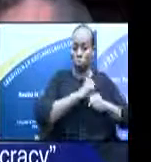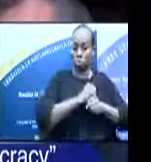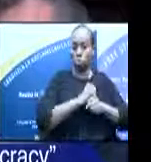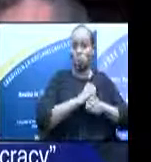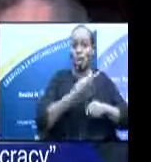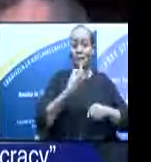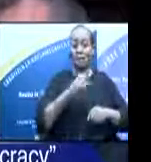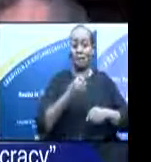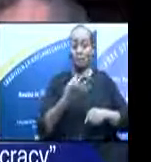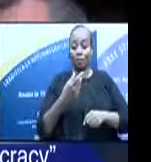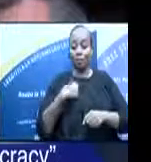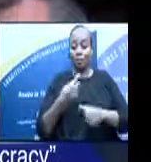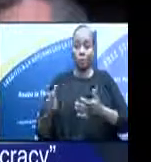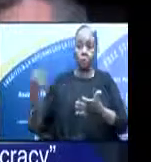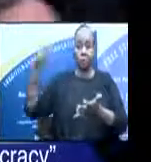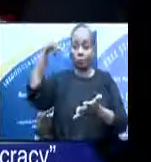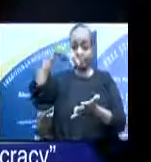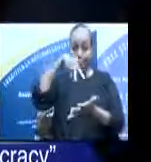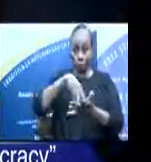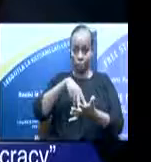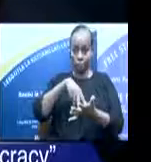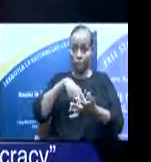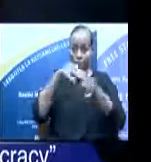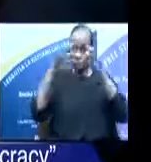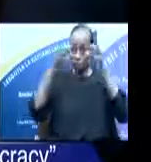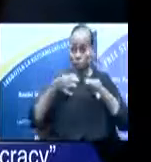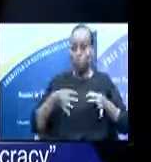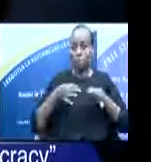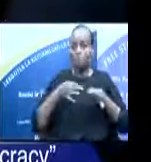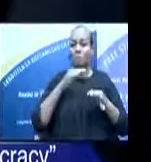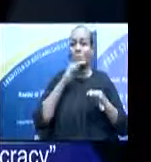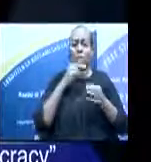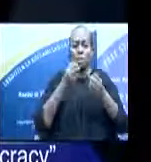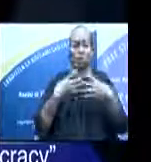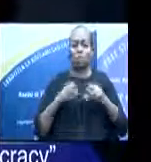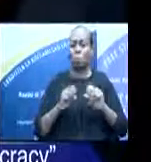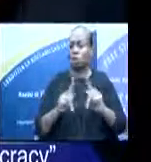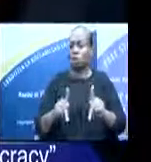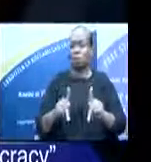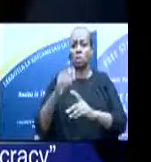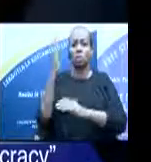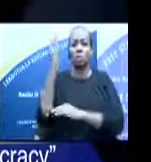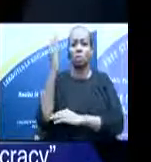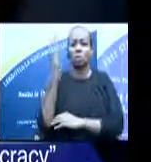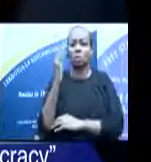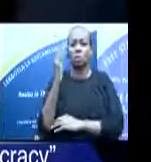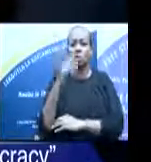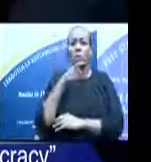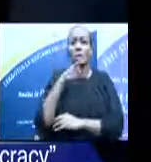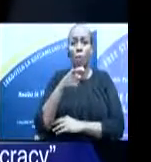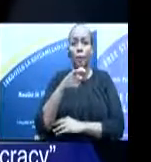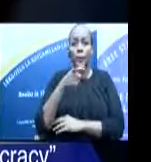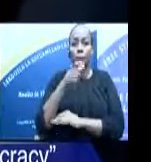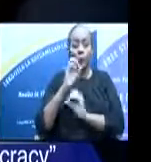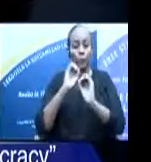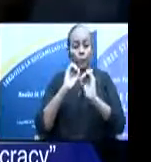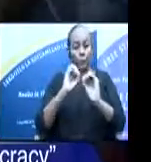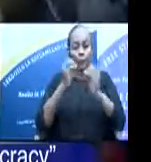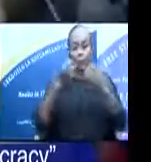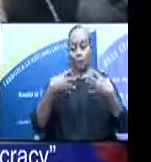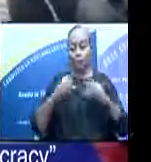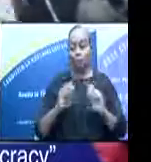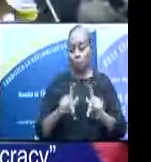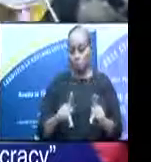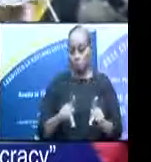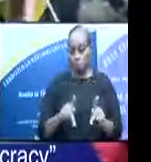wants to rise and say something after you rule, you do not even allow us a second of breath or to utter anything to hold the chance to sit